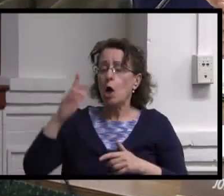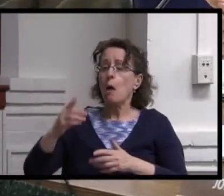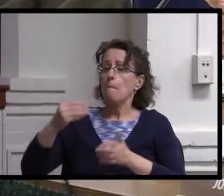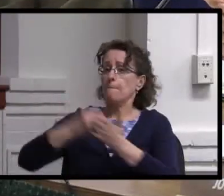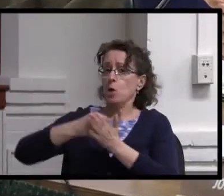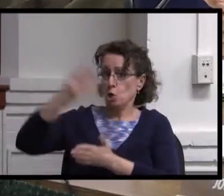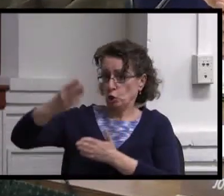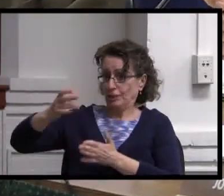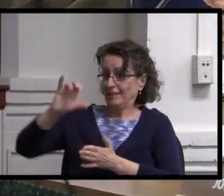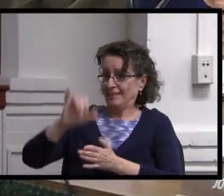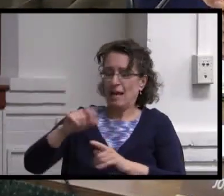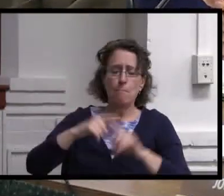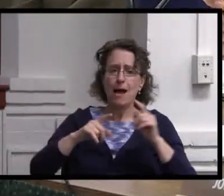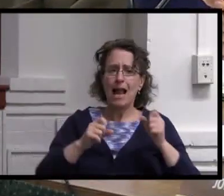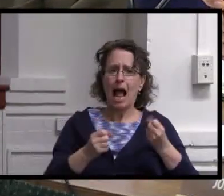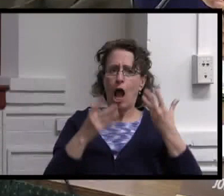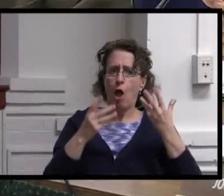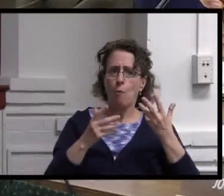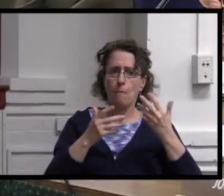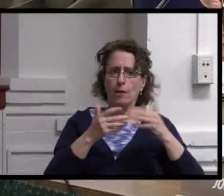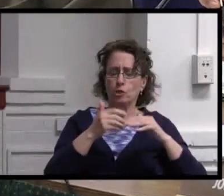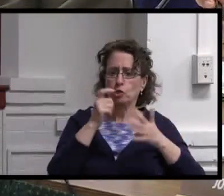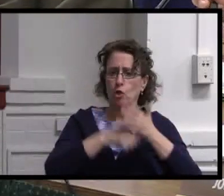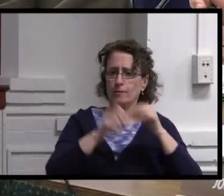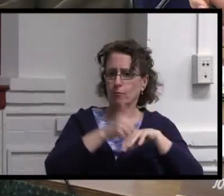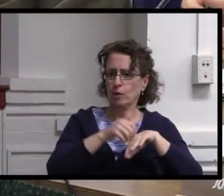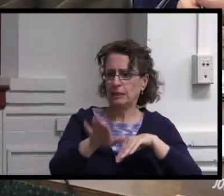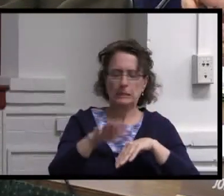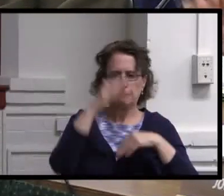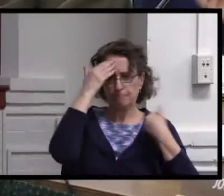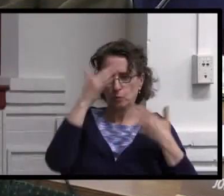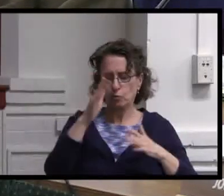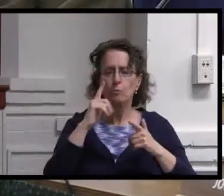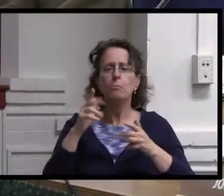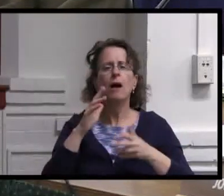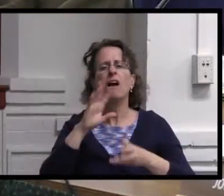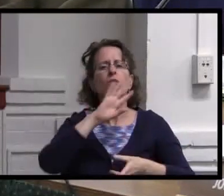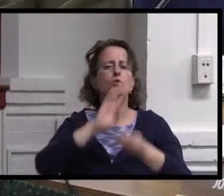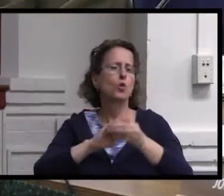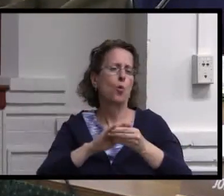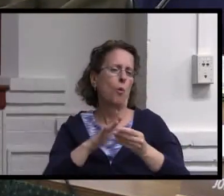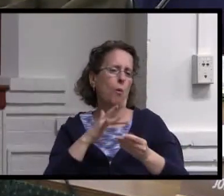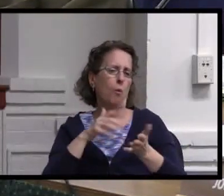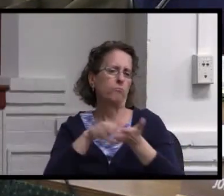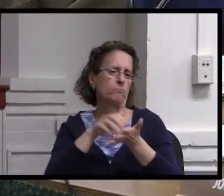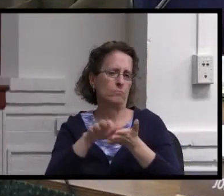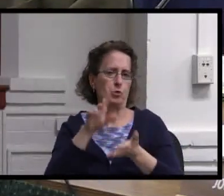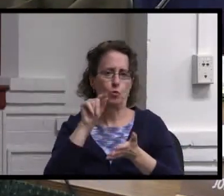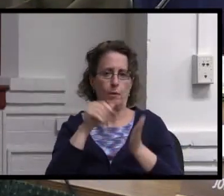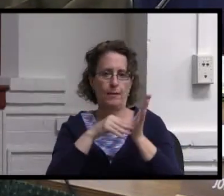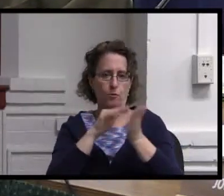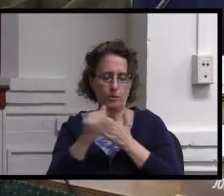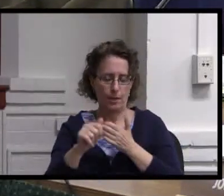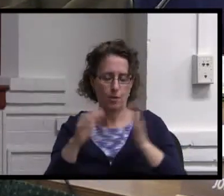items. And so in order to allow some funds for shipping, we've asked for not to exceed $20,000. And then there's